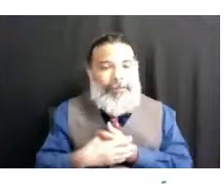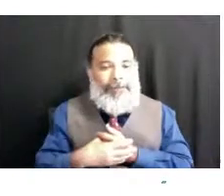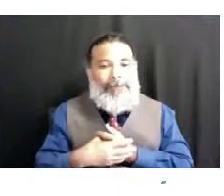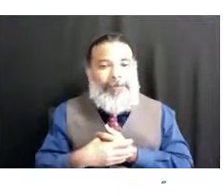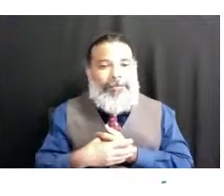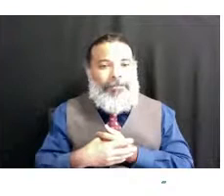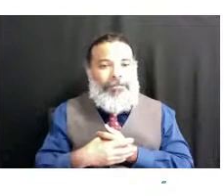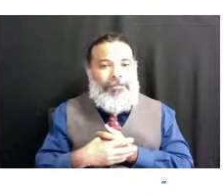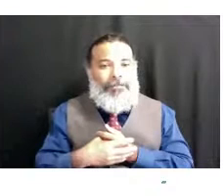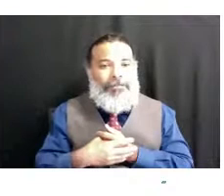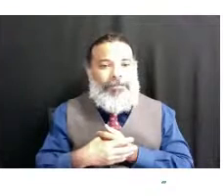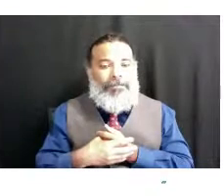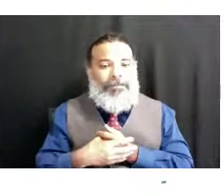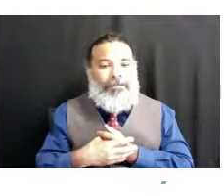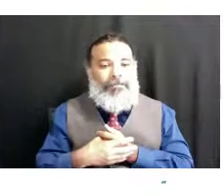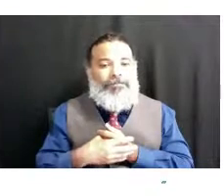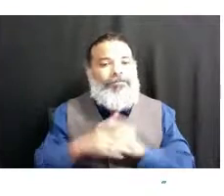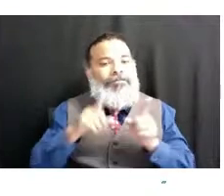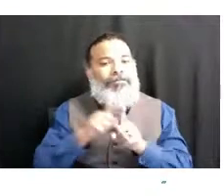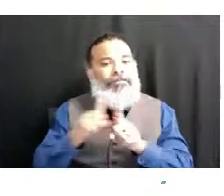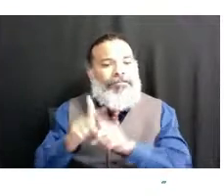well the